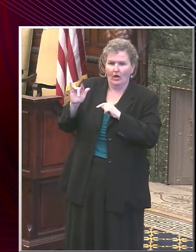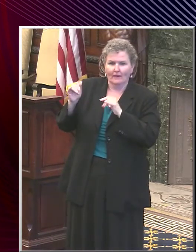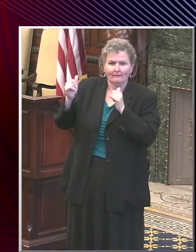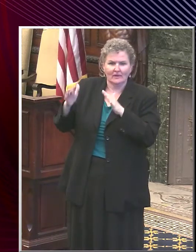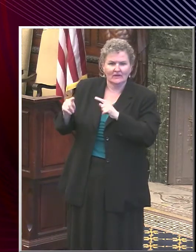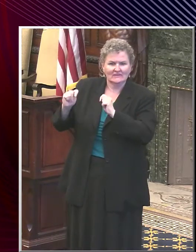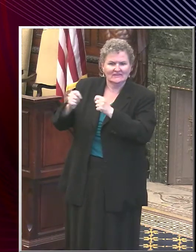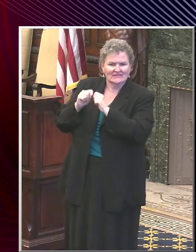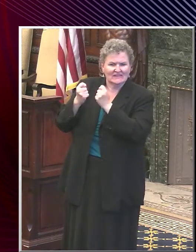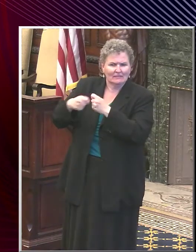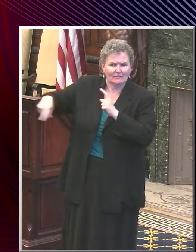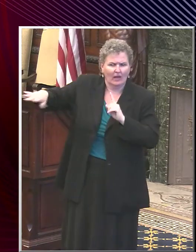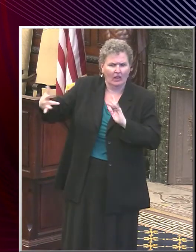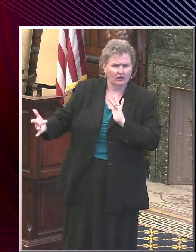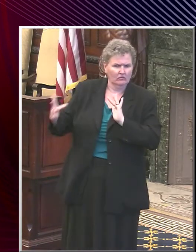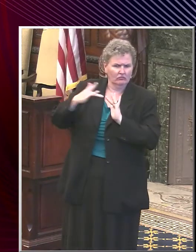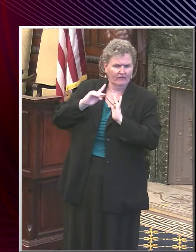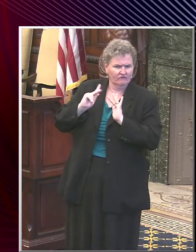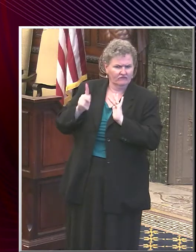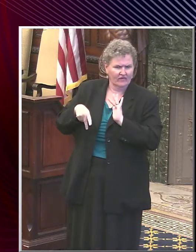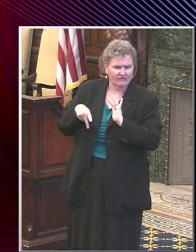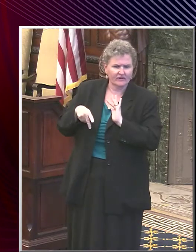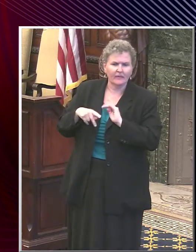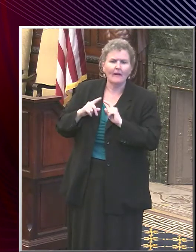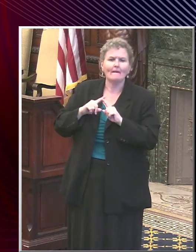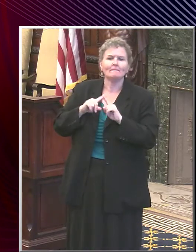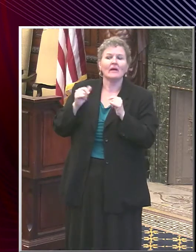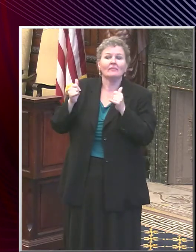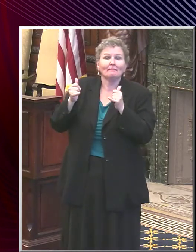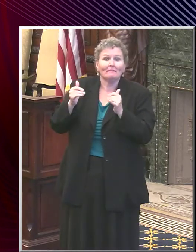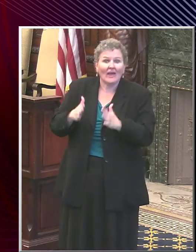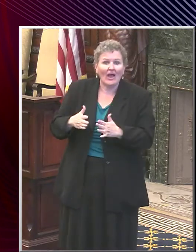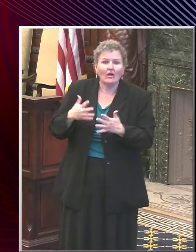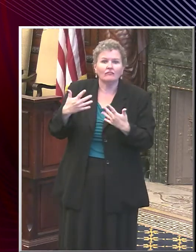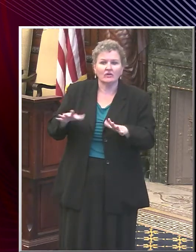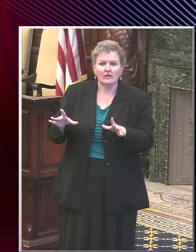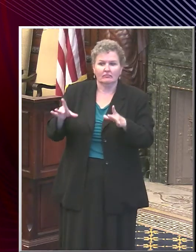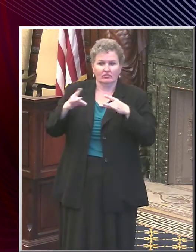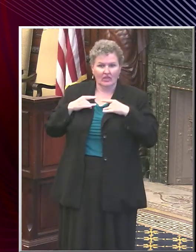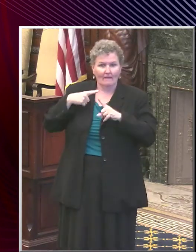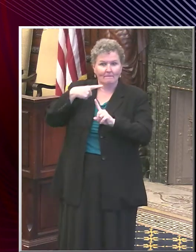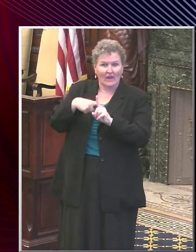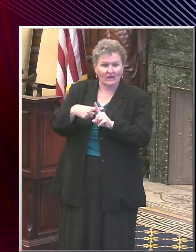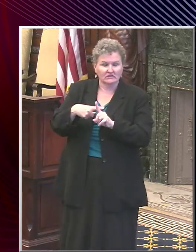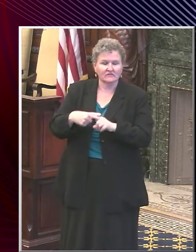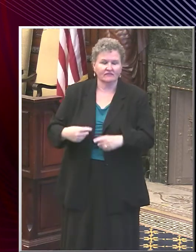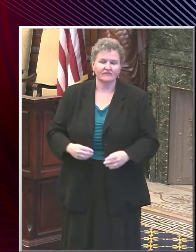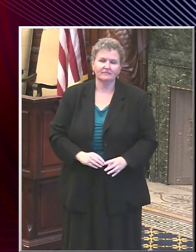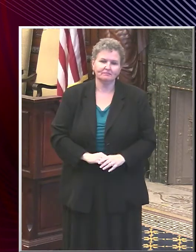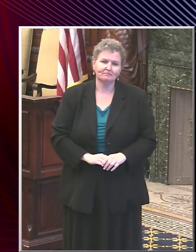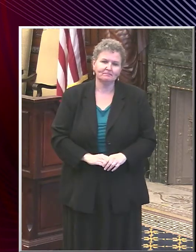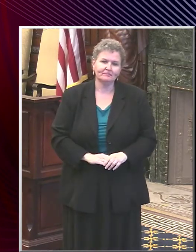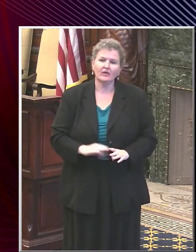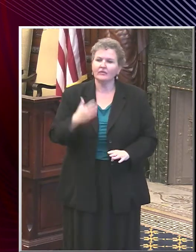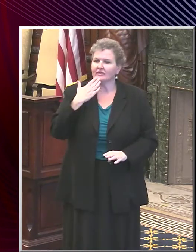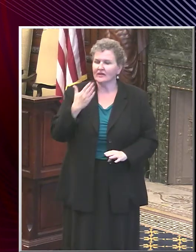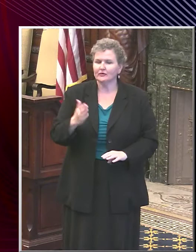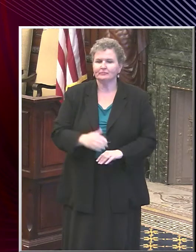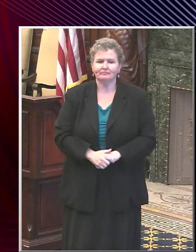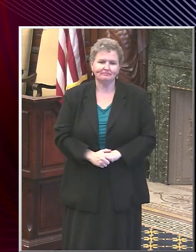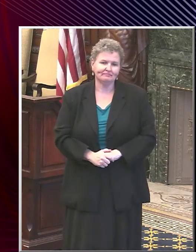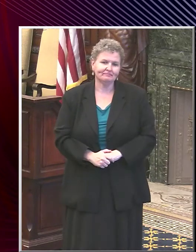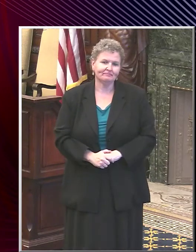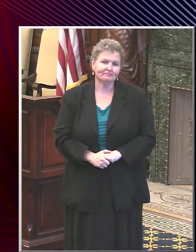testing positive today. You may know more than me exactly the recent case count with the Marlins. Thank you. Very good.